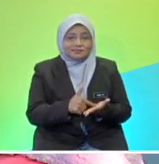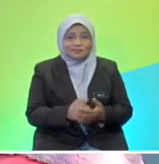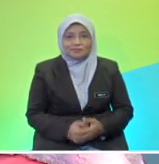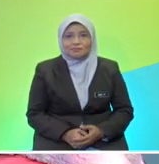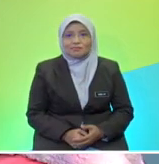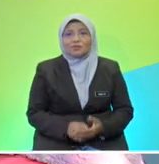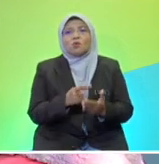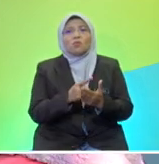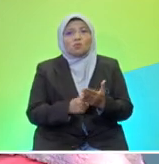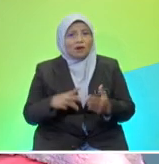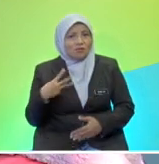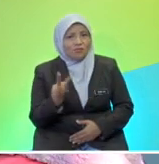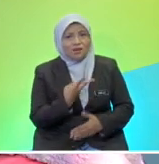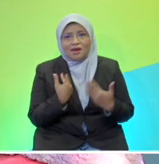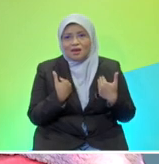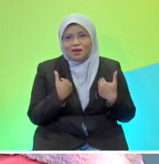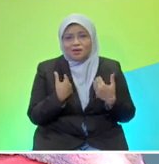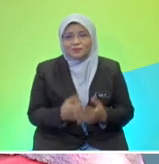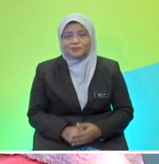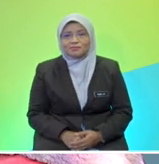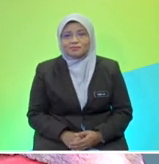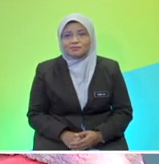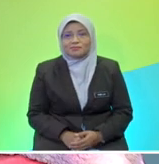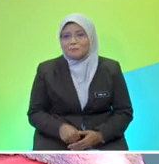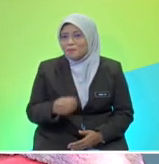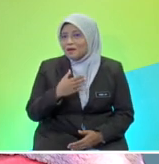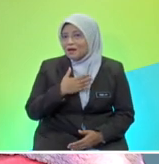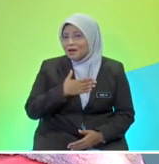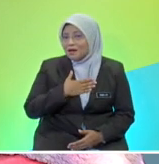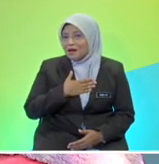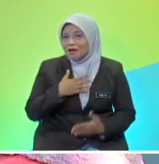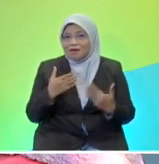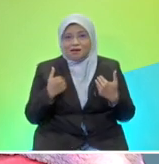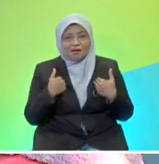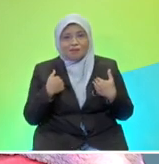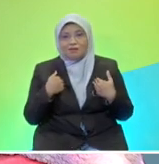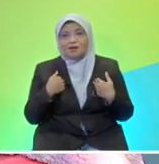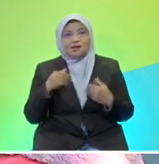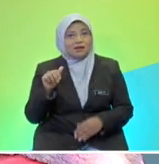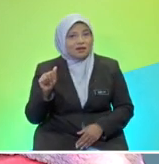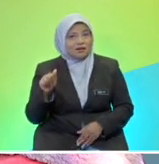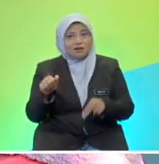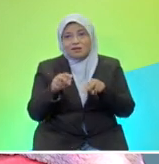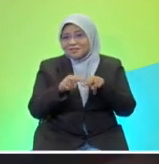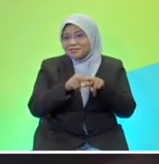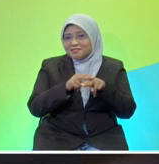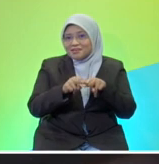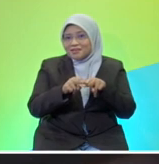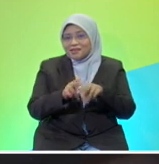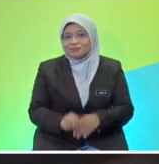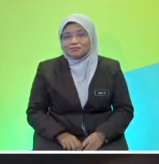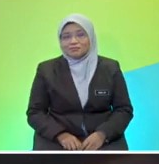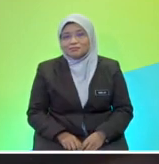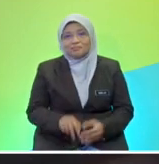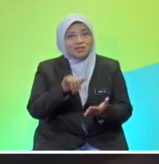do we have next? Let's see. I have a train. Oh. This is a train. One of my favorites. This